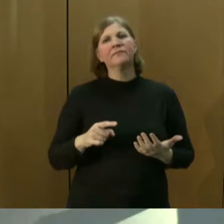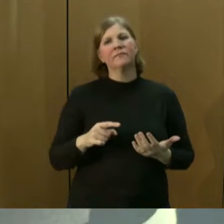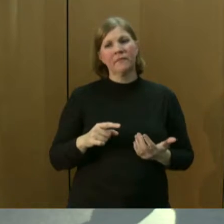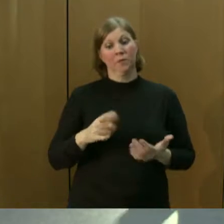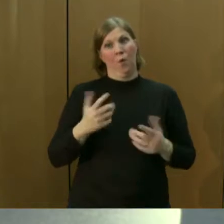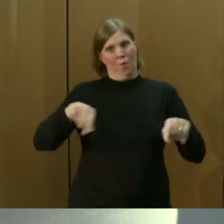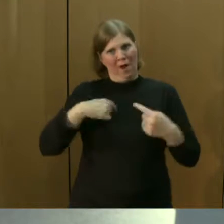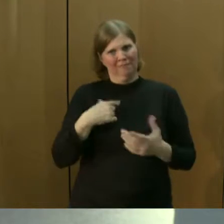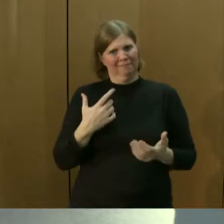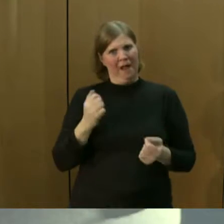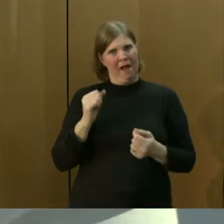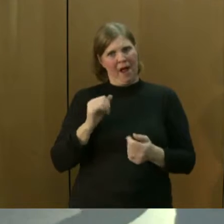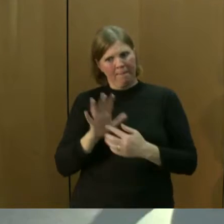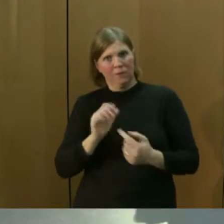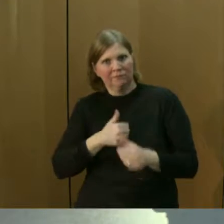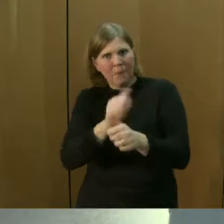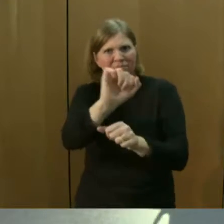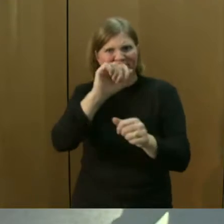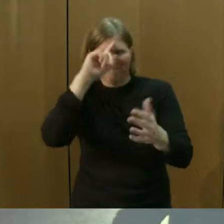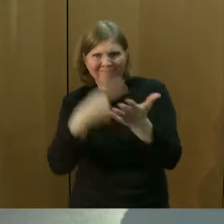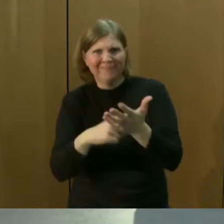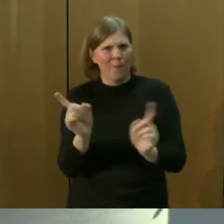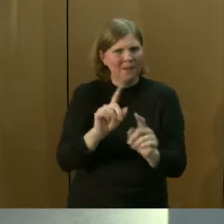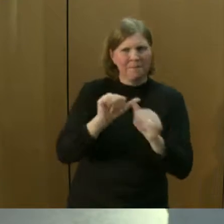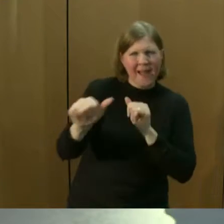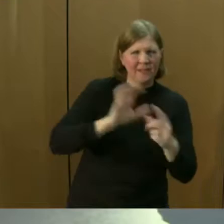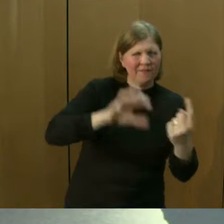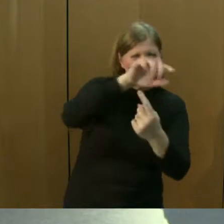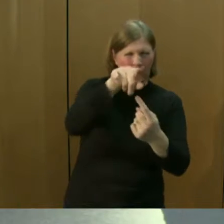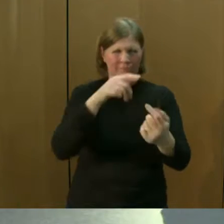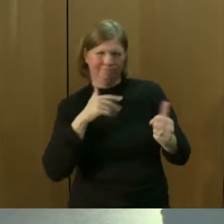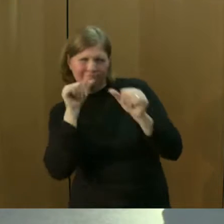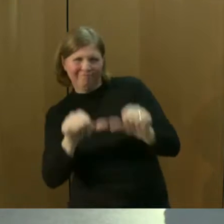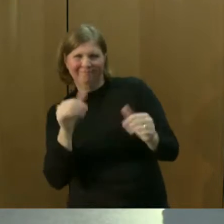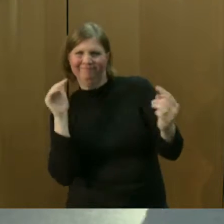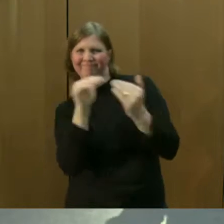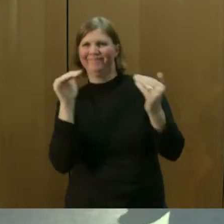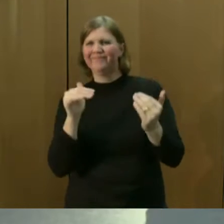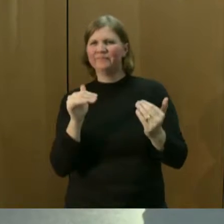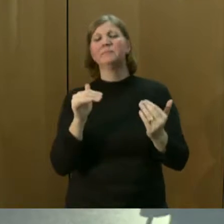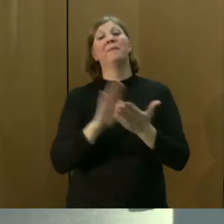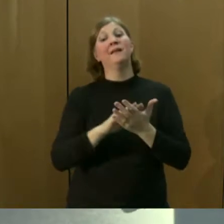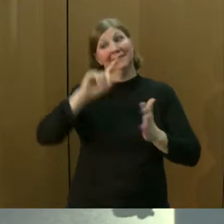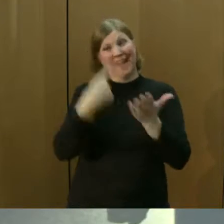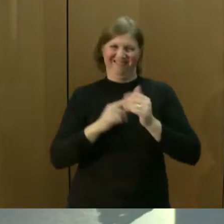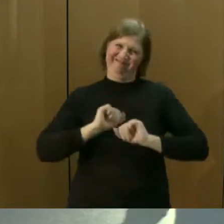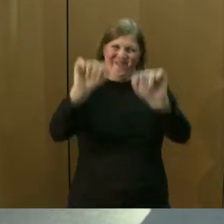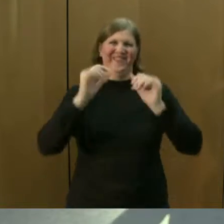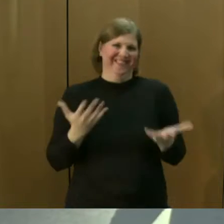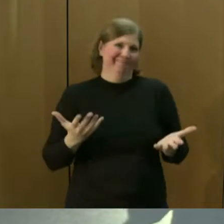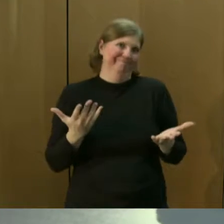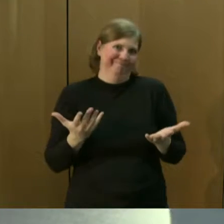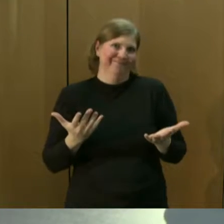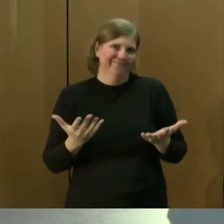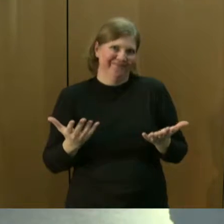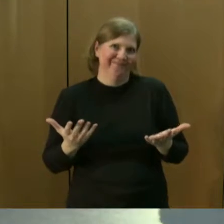ultimately, as we've all discussed and Rachel touched on, it's entirely up to you. Where you end up and what you do. We'll just